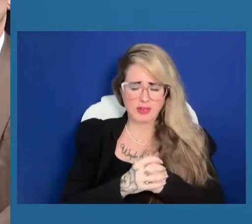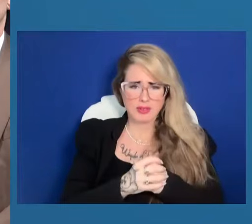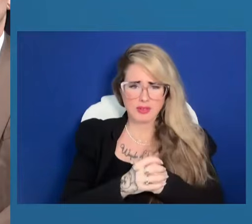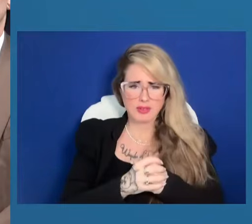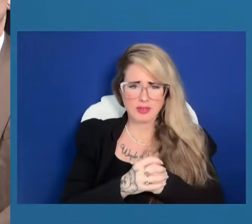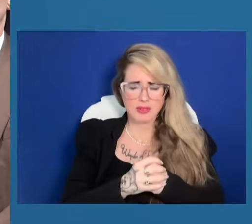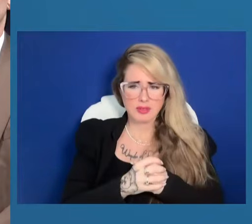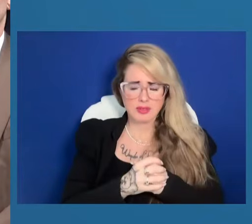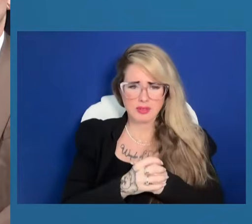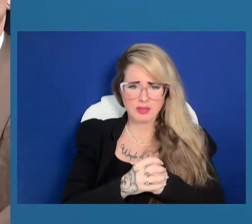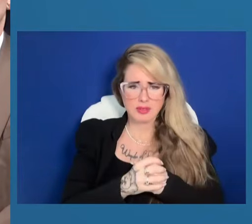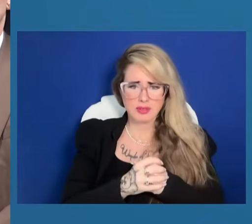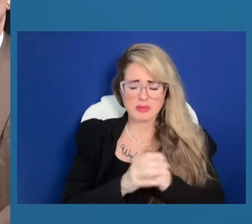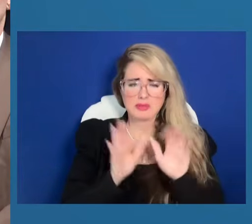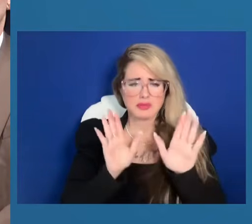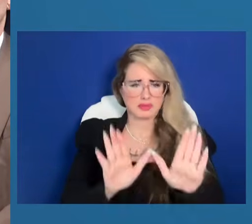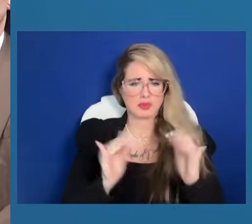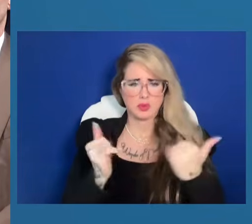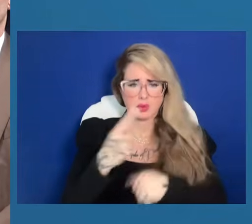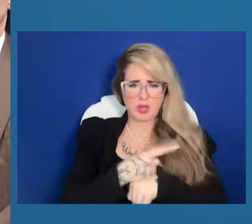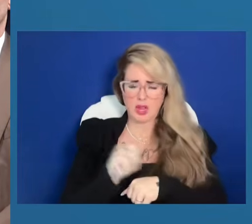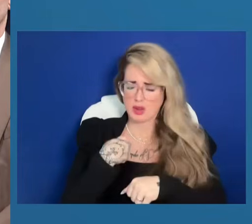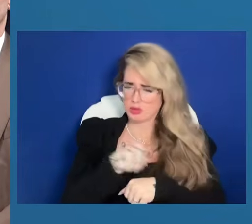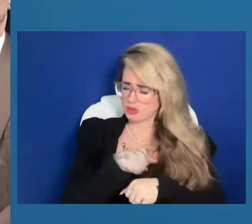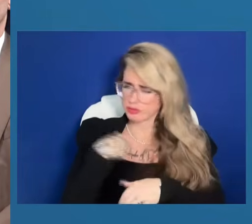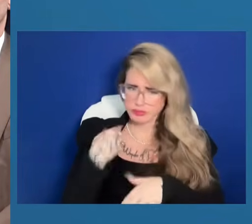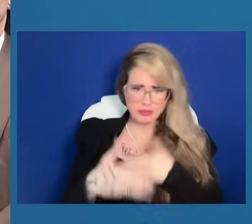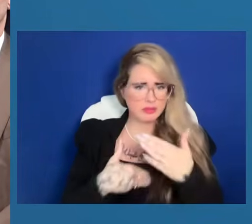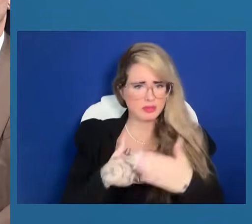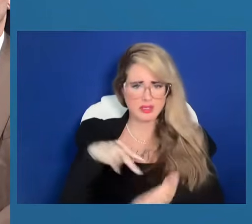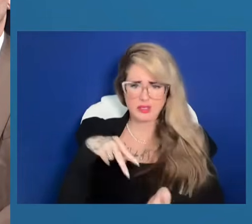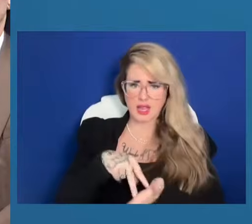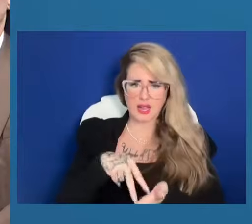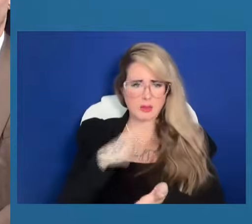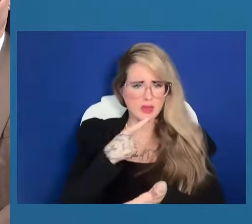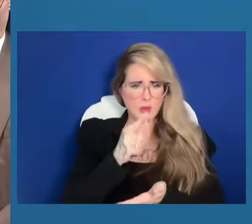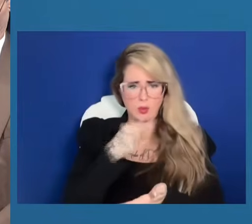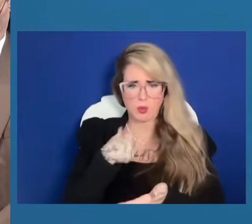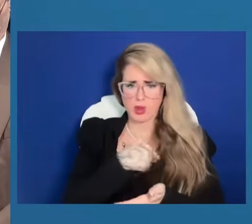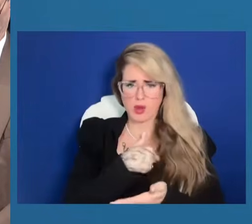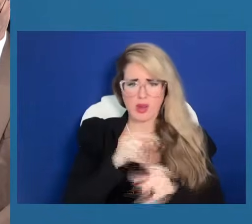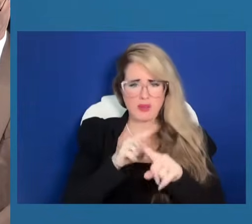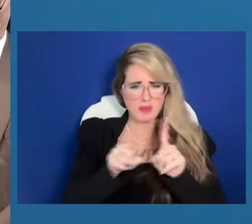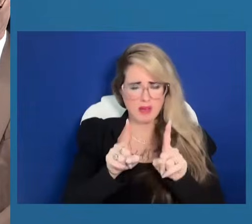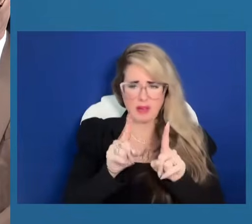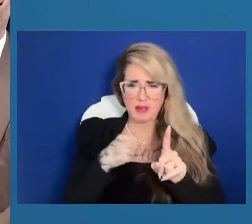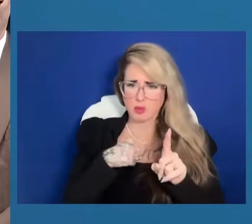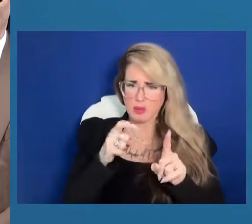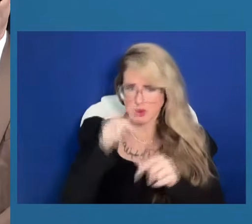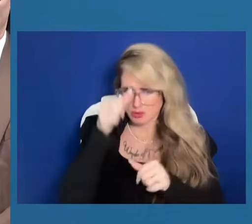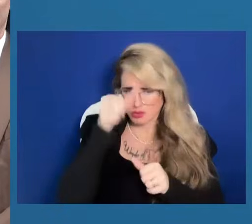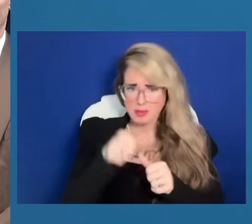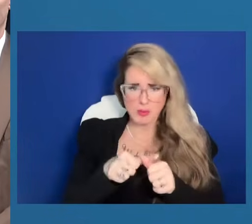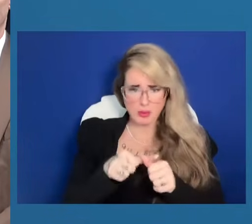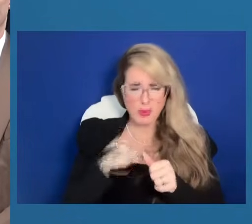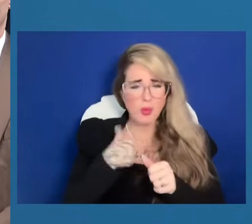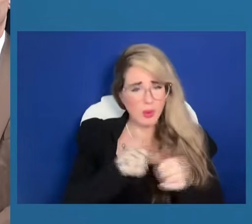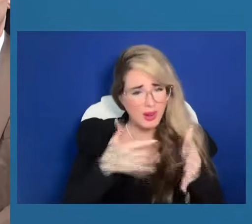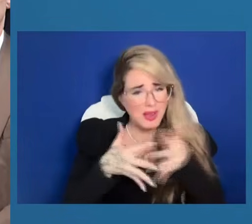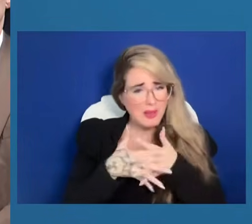We're taking steps today. We're standing up and saying who we are. But can we just remember we're